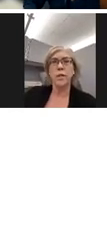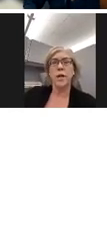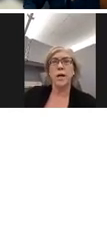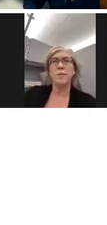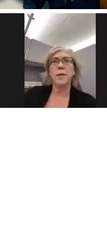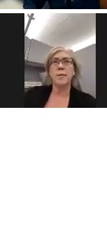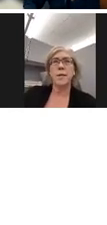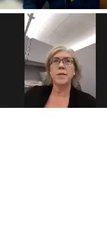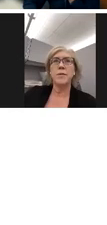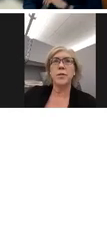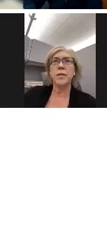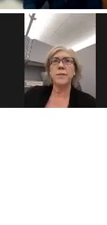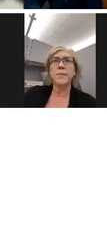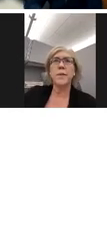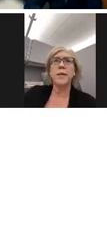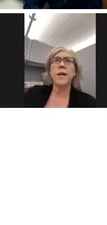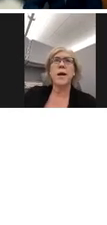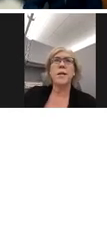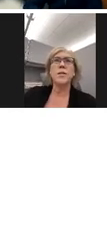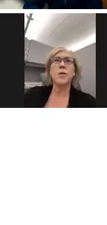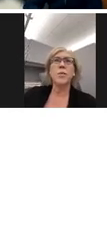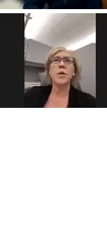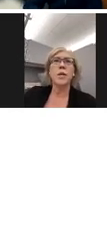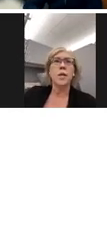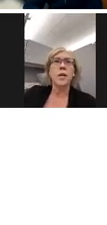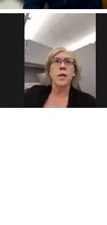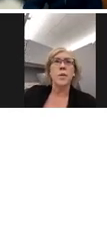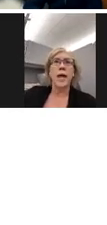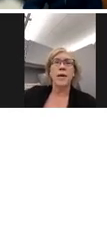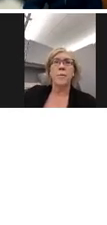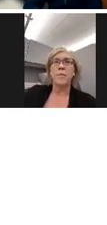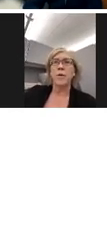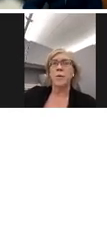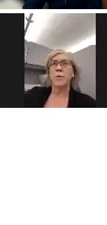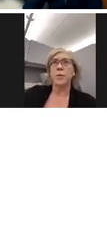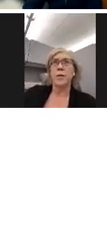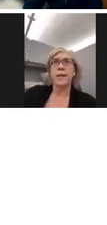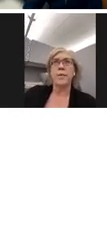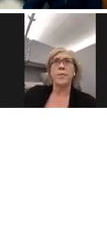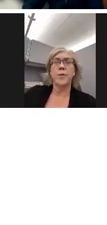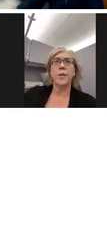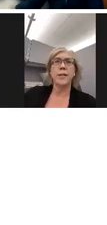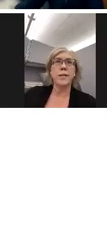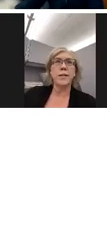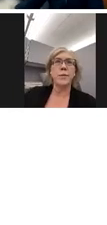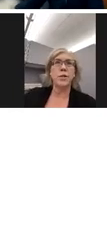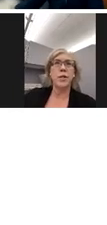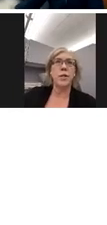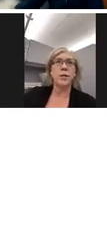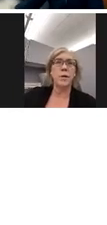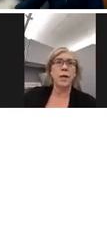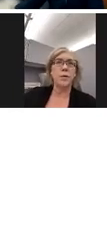forward to become self-sufficient. So we have multiple, I think between